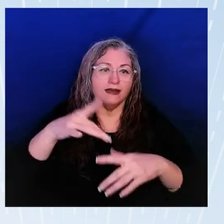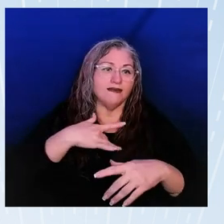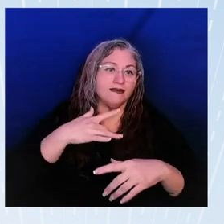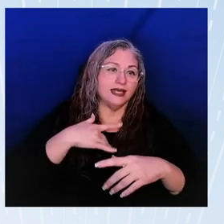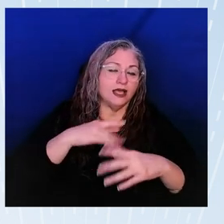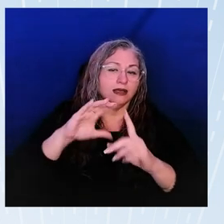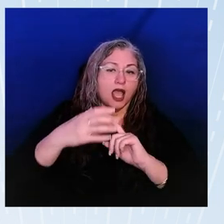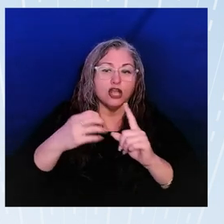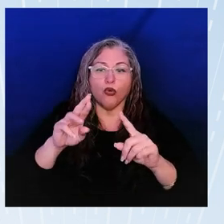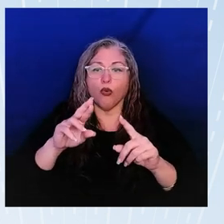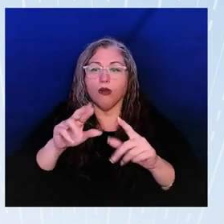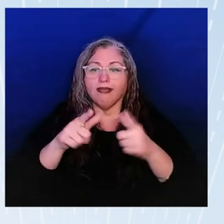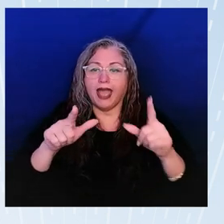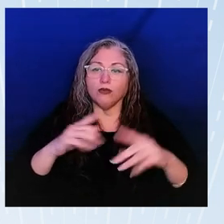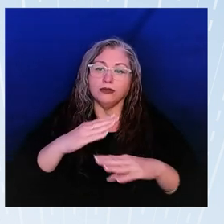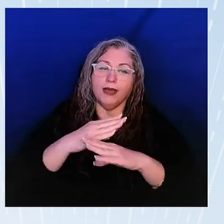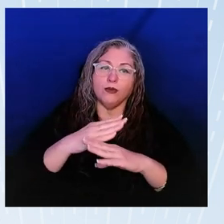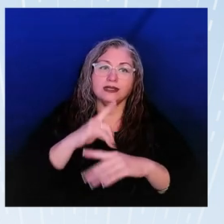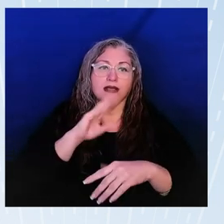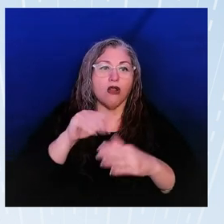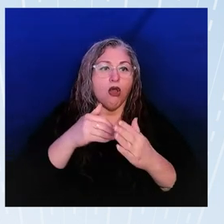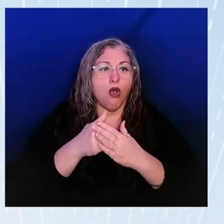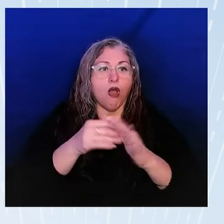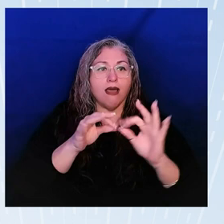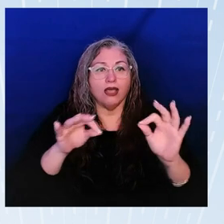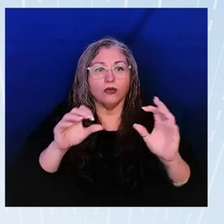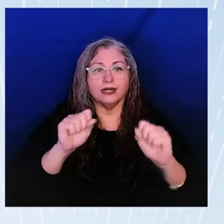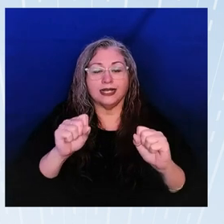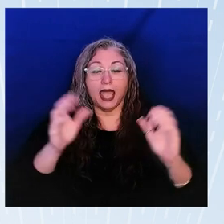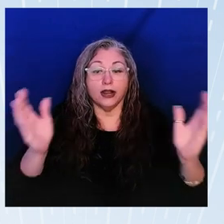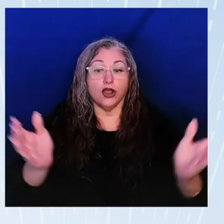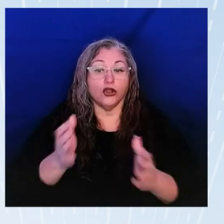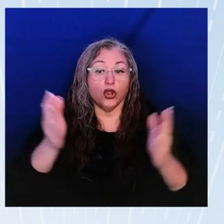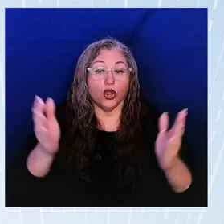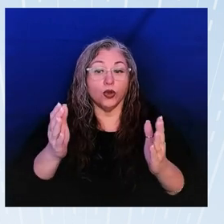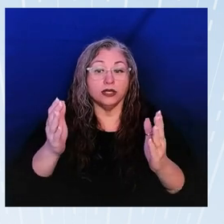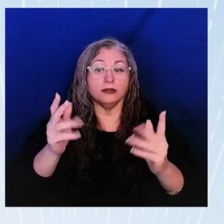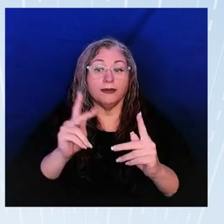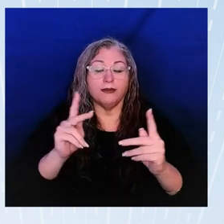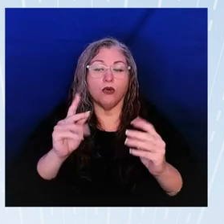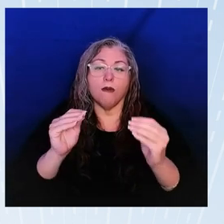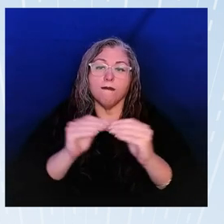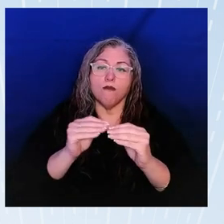providing support in their own language could encourage more people to seek the help they need. Thank you.